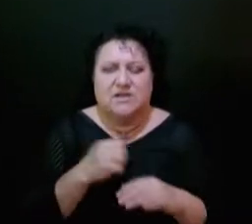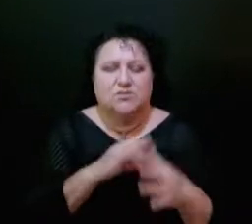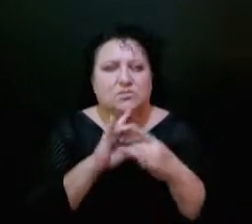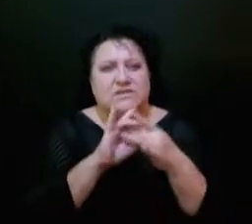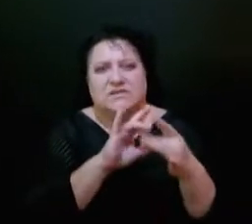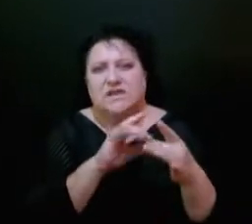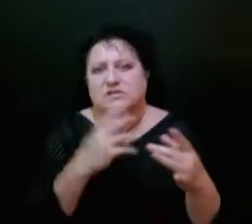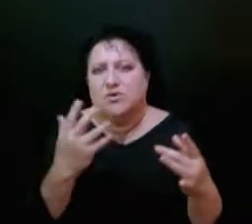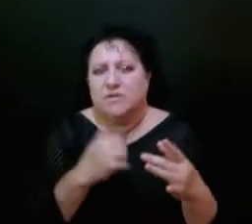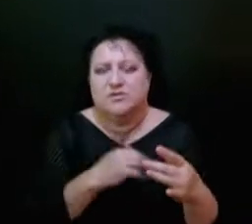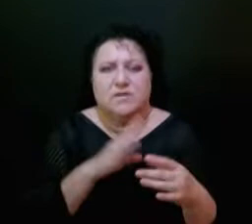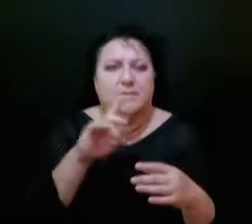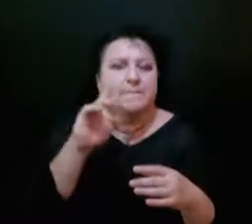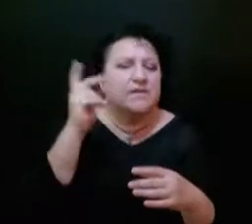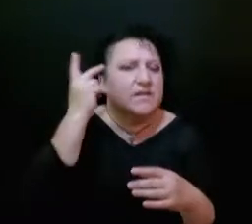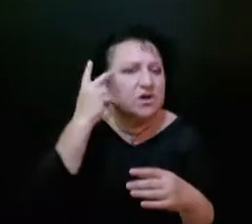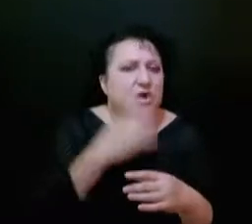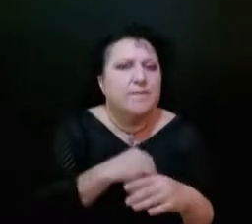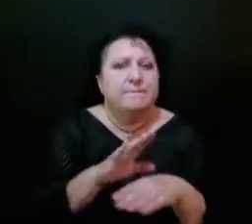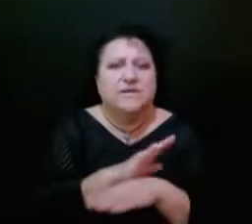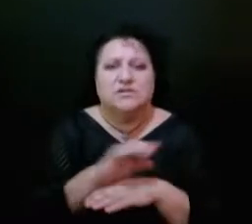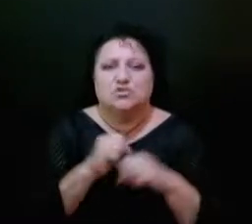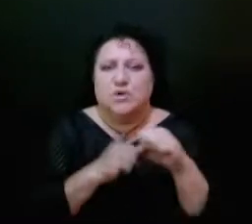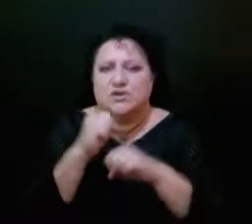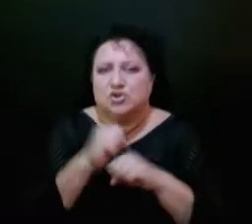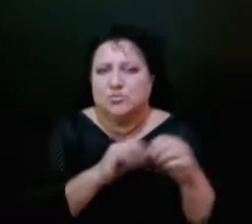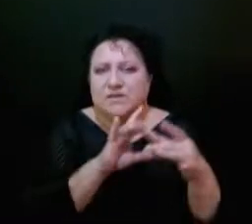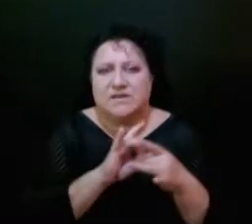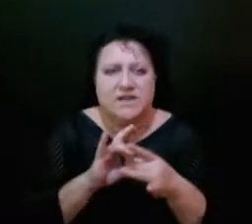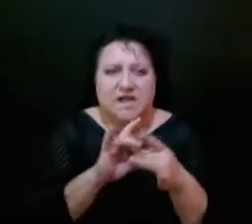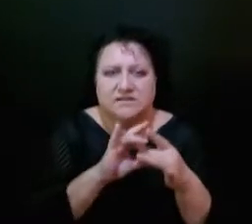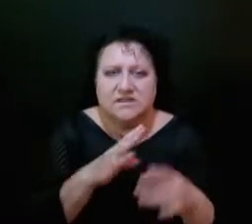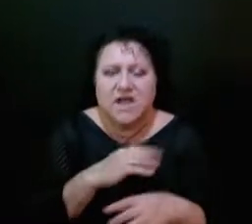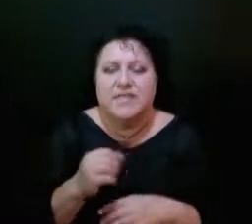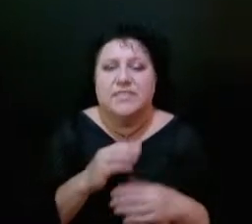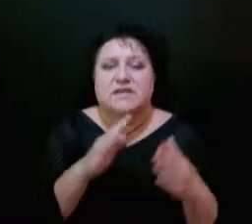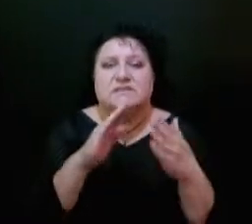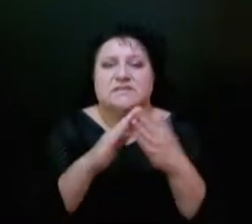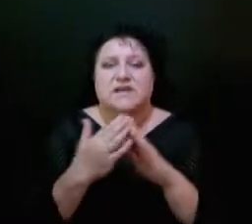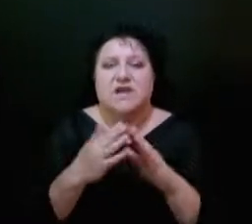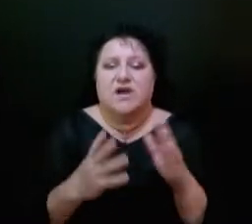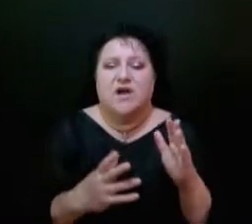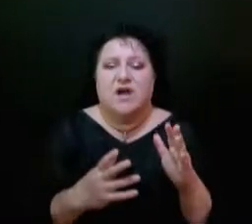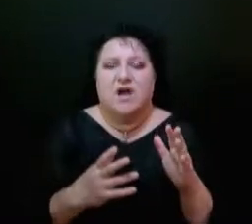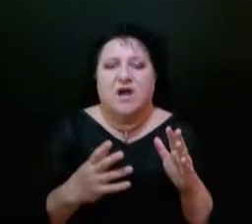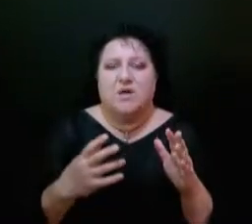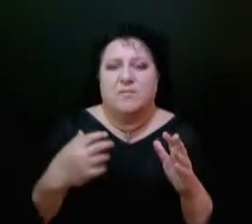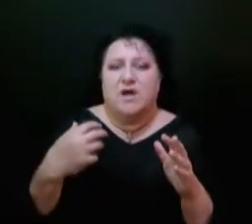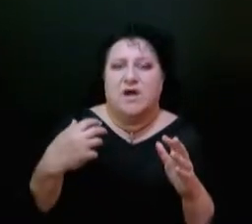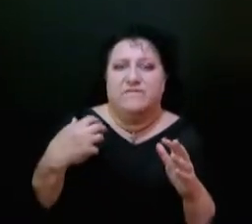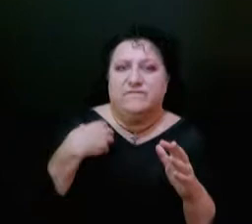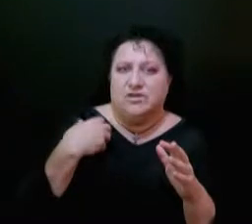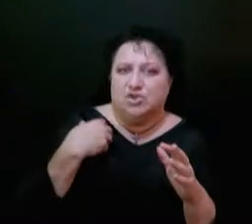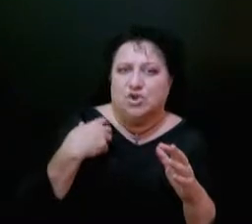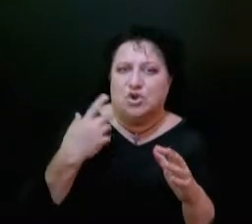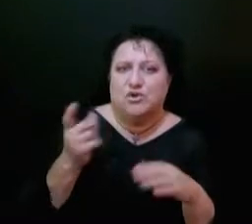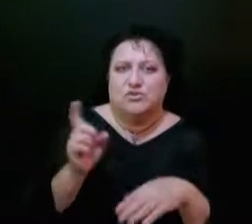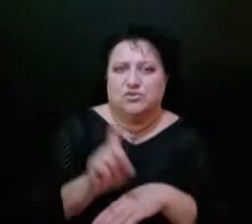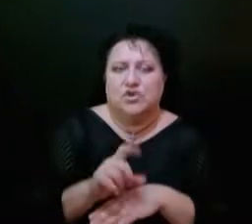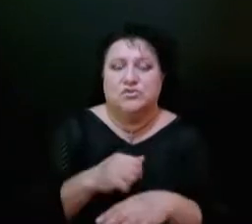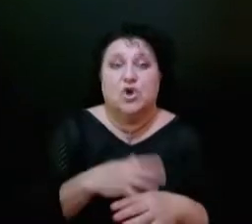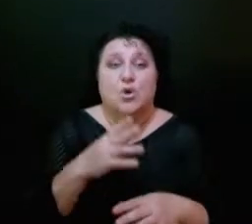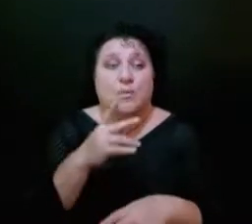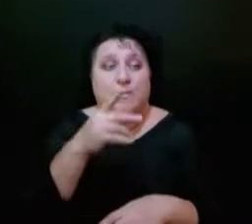business structures were tied in. The city officials were also the priest of her temple. And so Paul shows up in the midst of